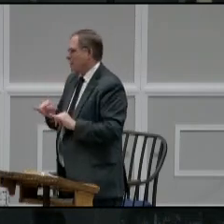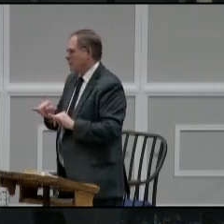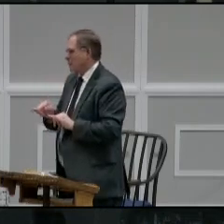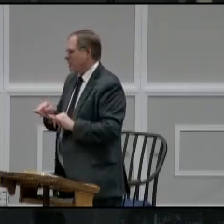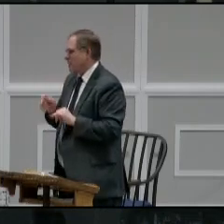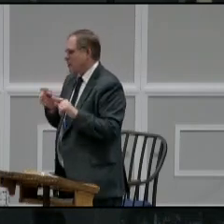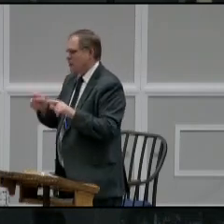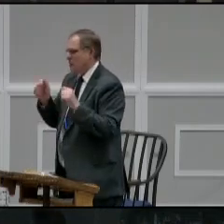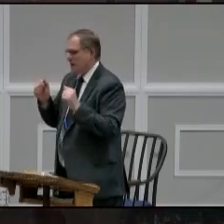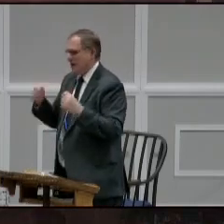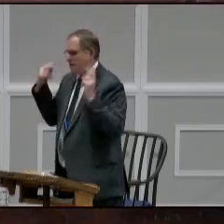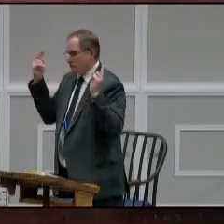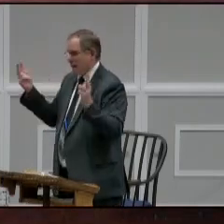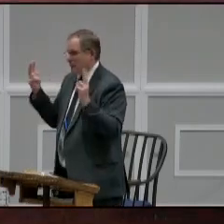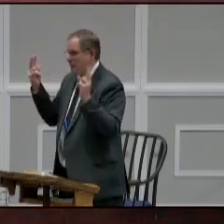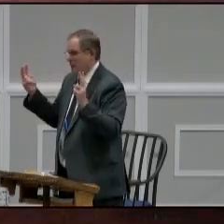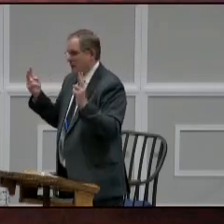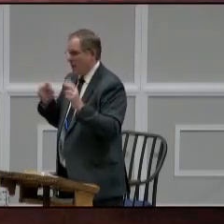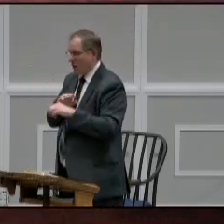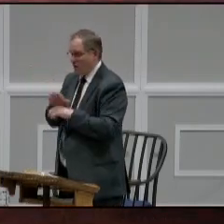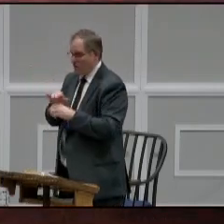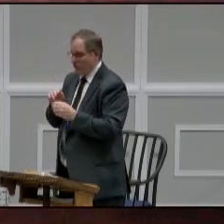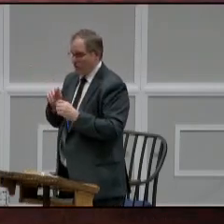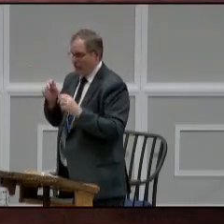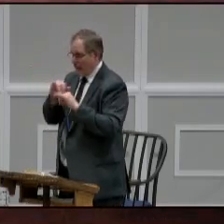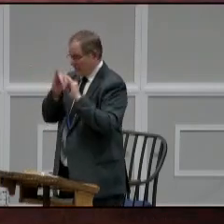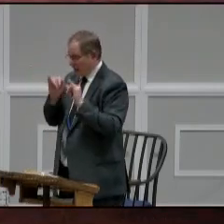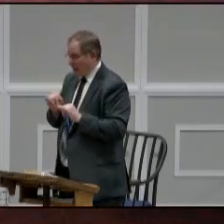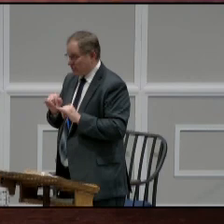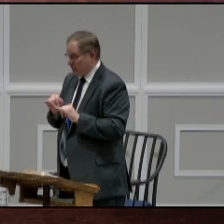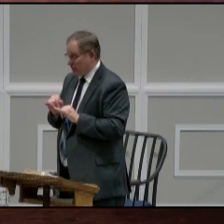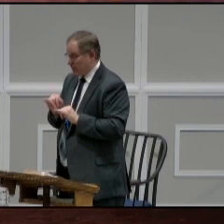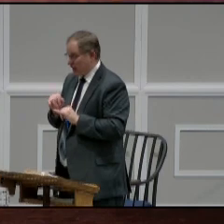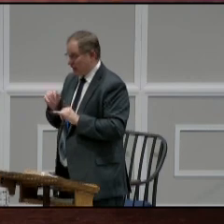Because I believe that it can be conquered.